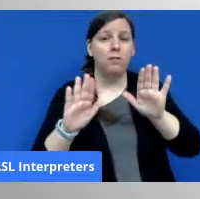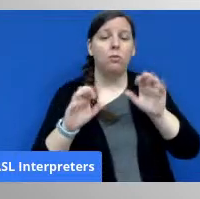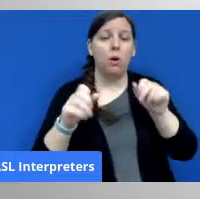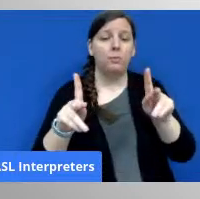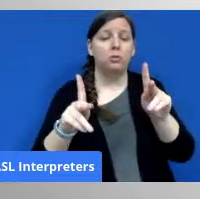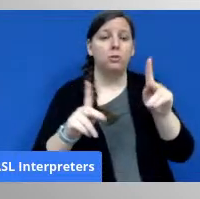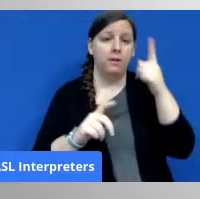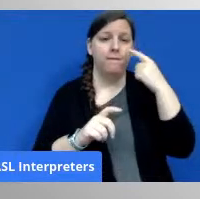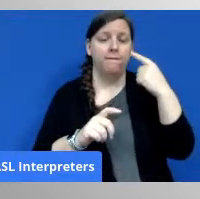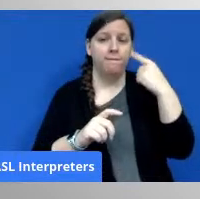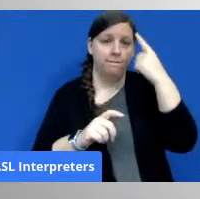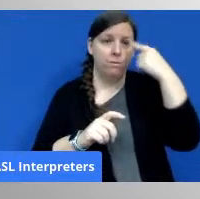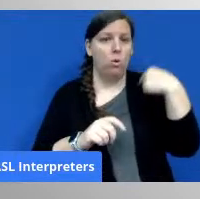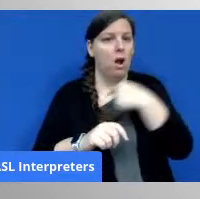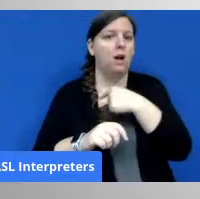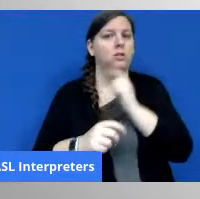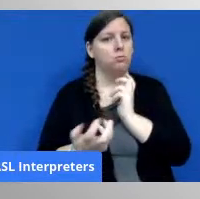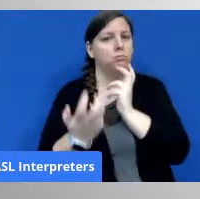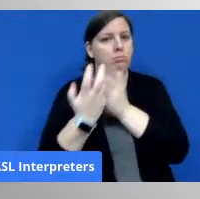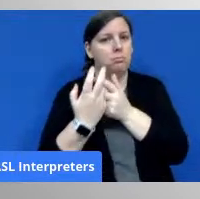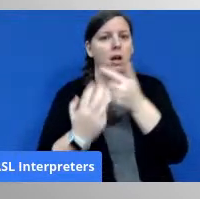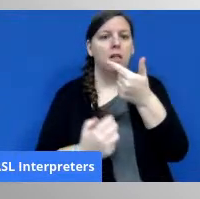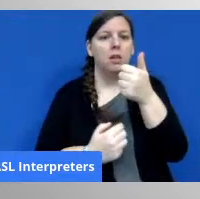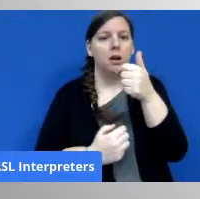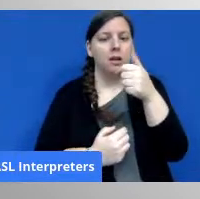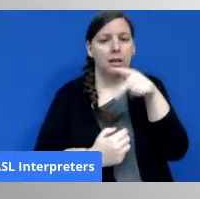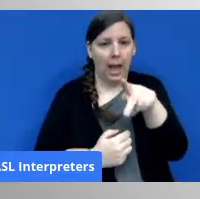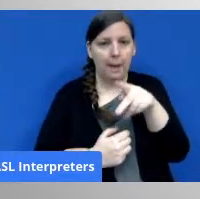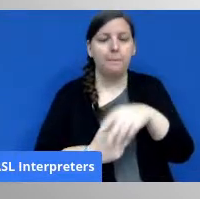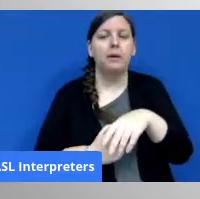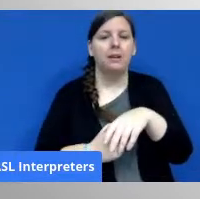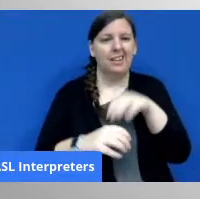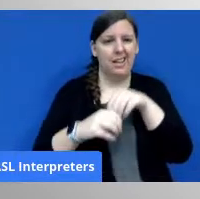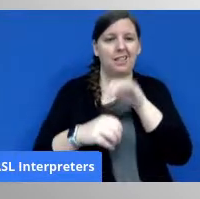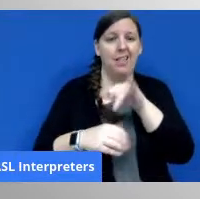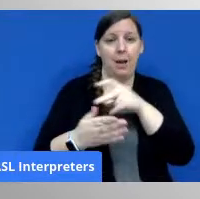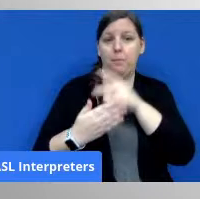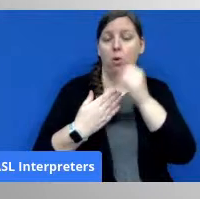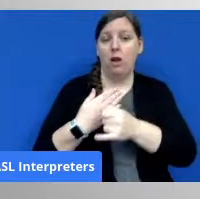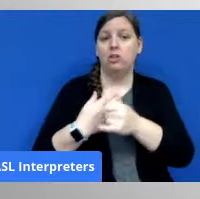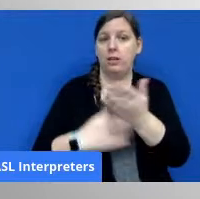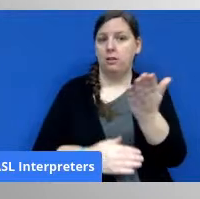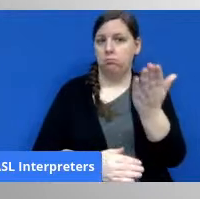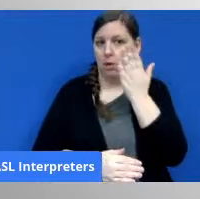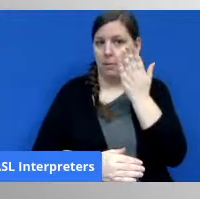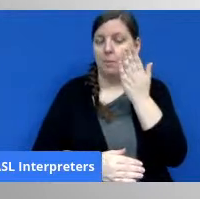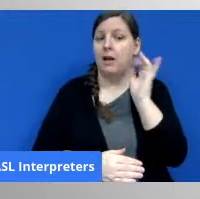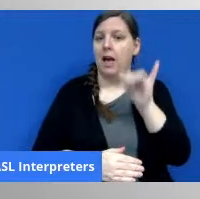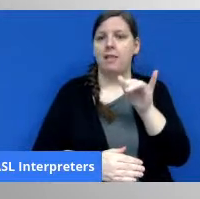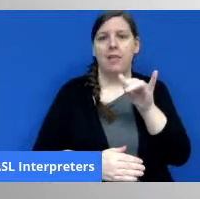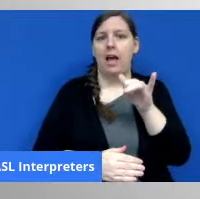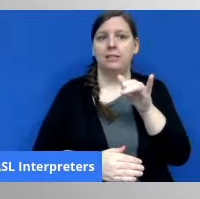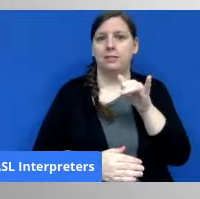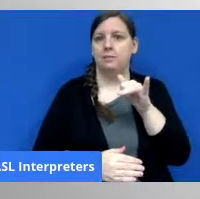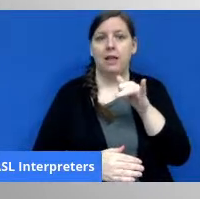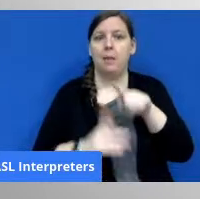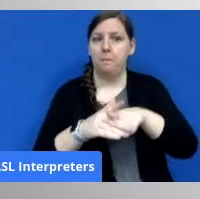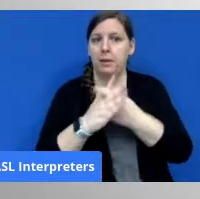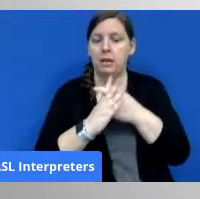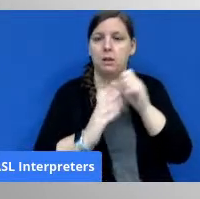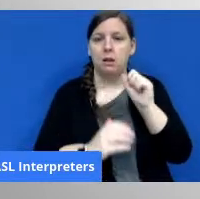them in that project coming up. And that's right in the front of the SPLOST funding. So it's coming up